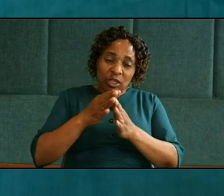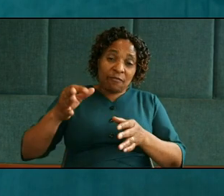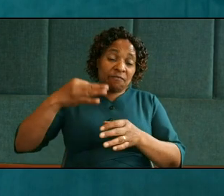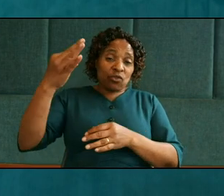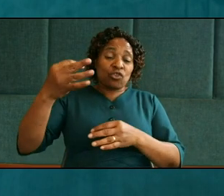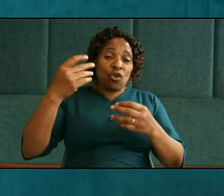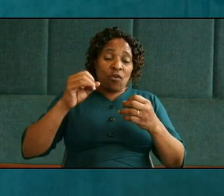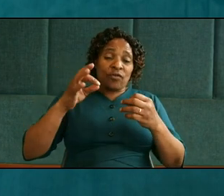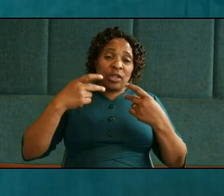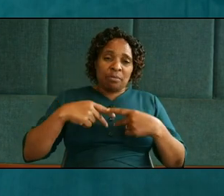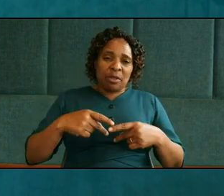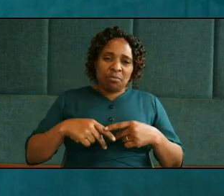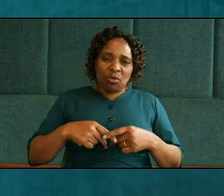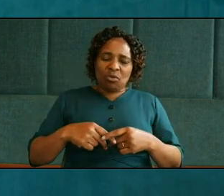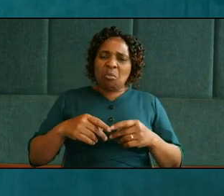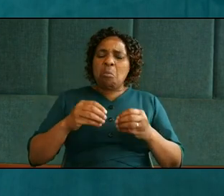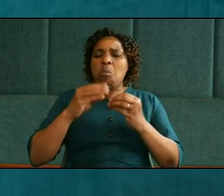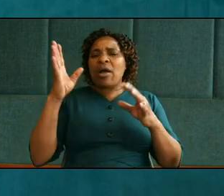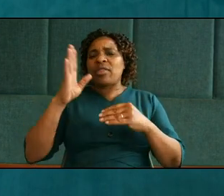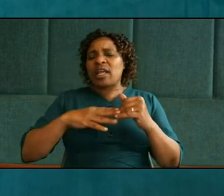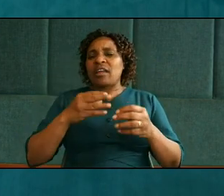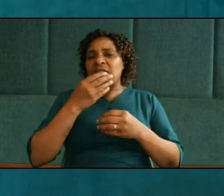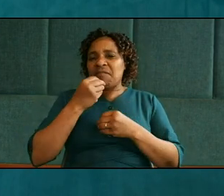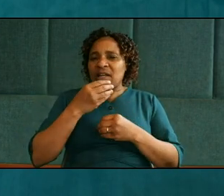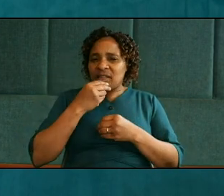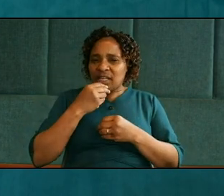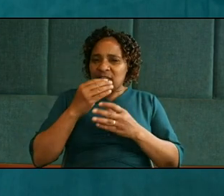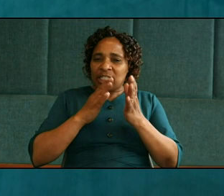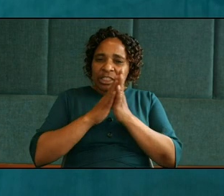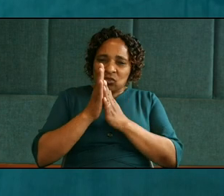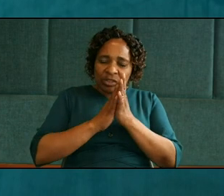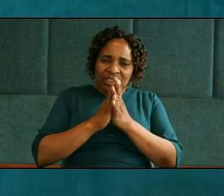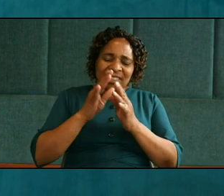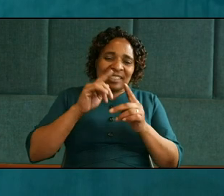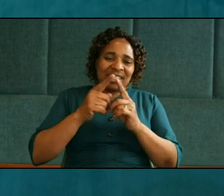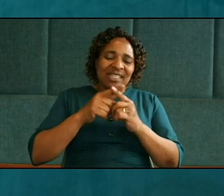with more than a father's interest that